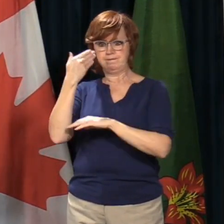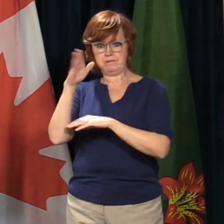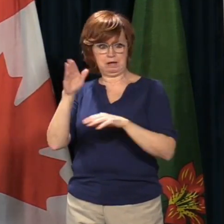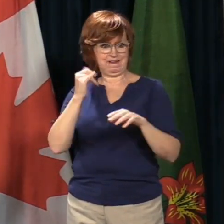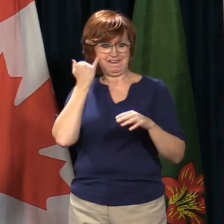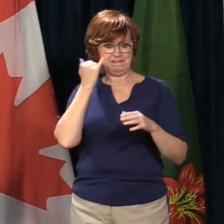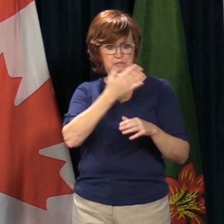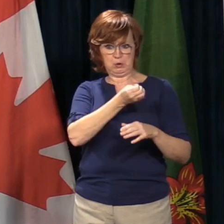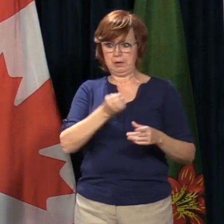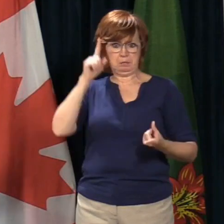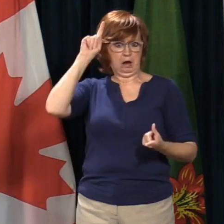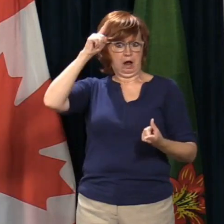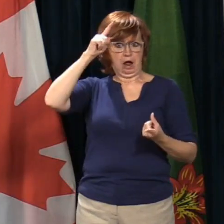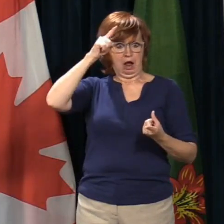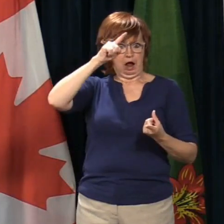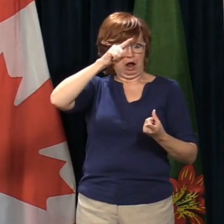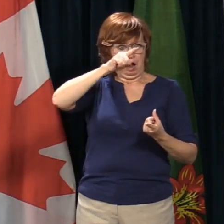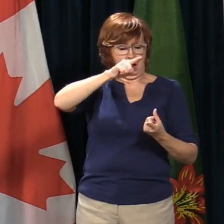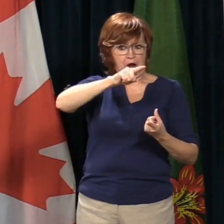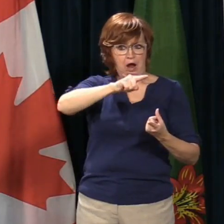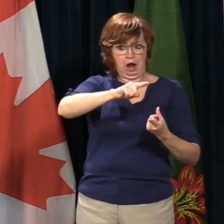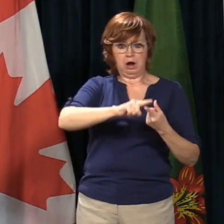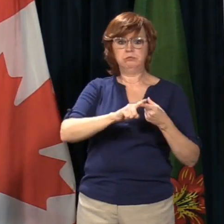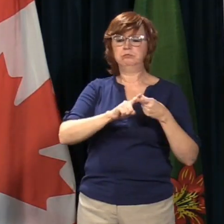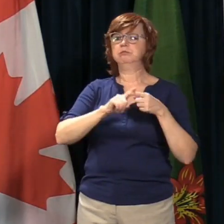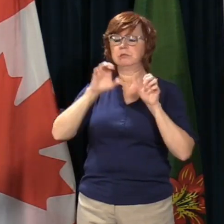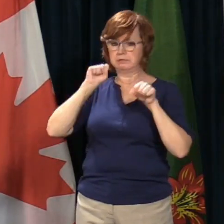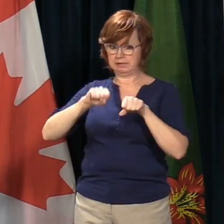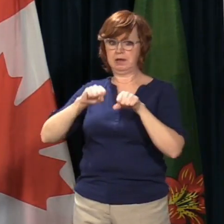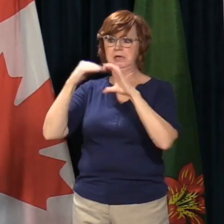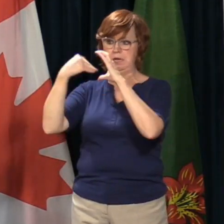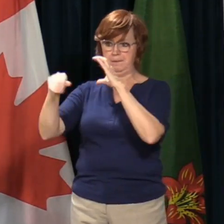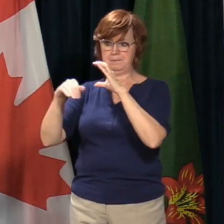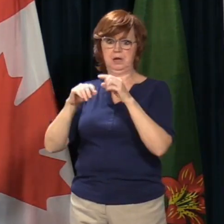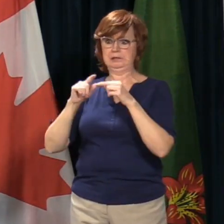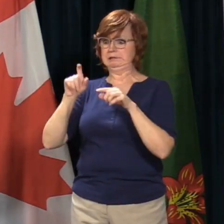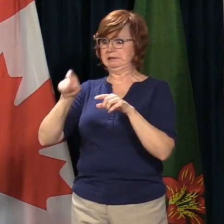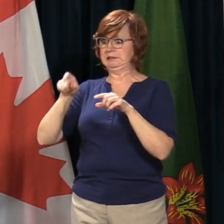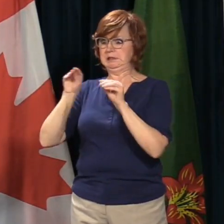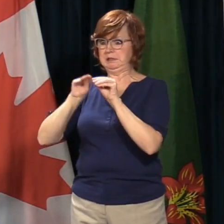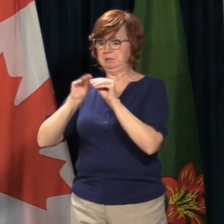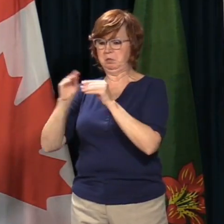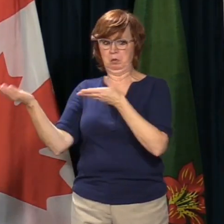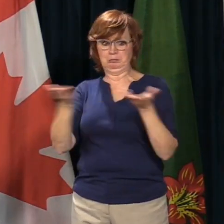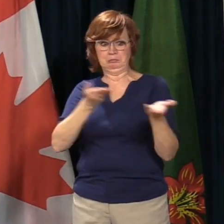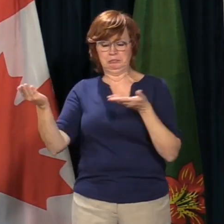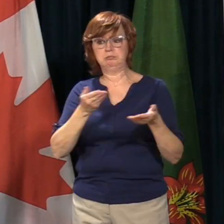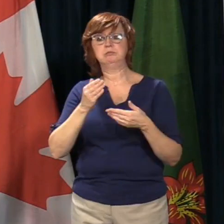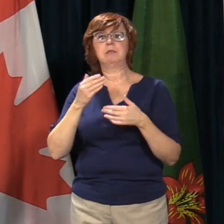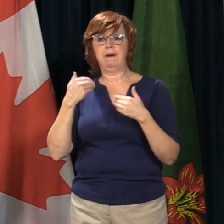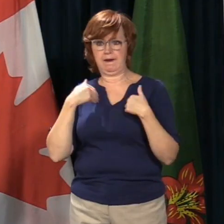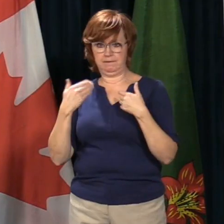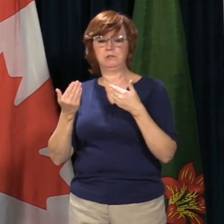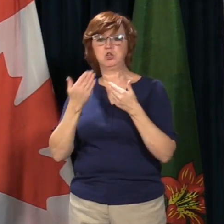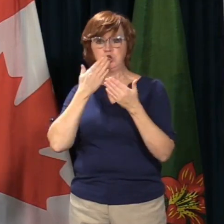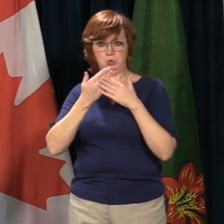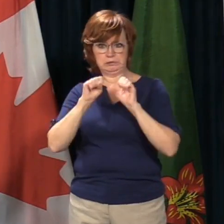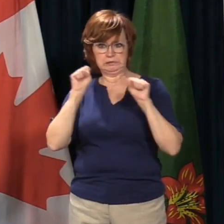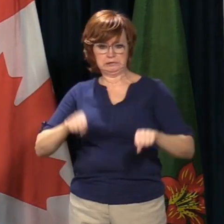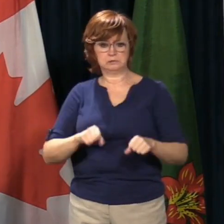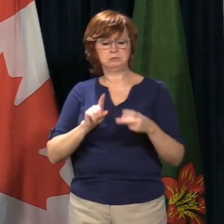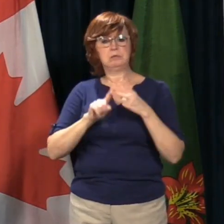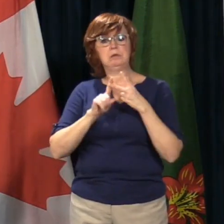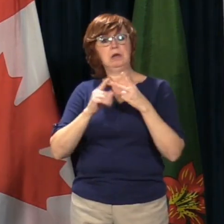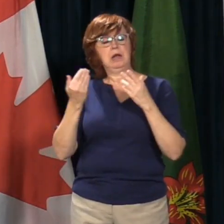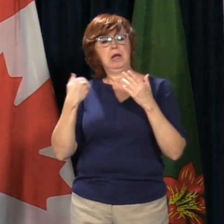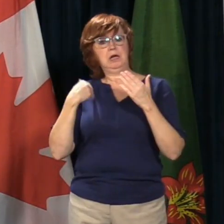protective equipment related to COVID-19. We also continue to expand our testing sites with a focus first on